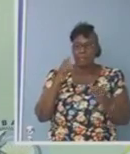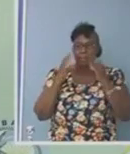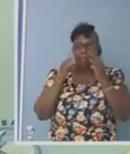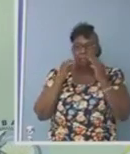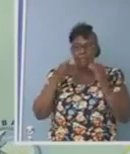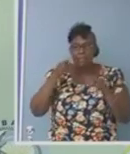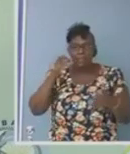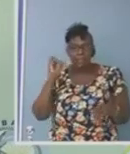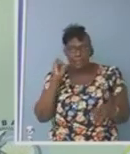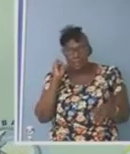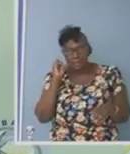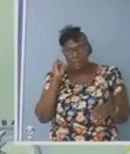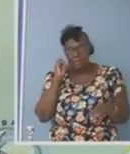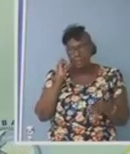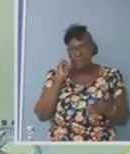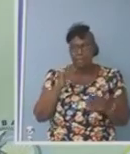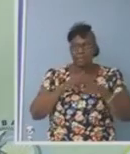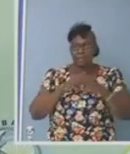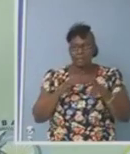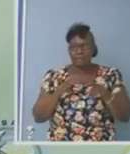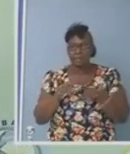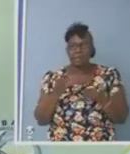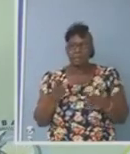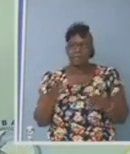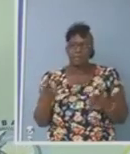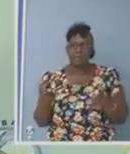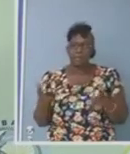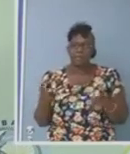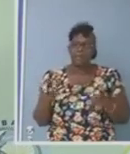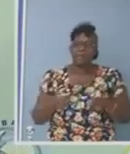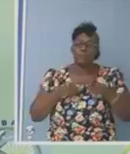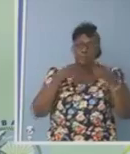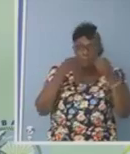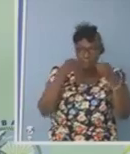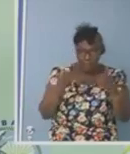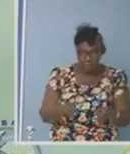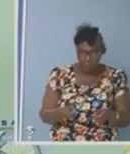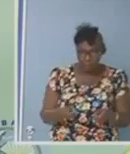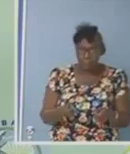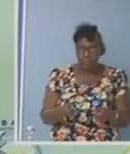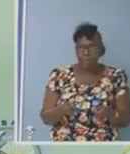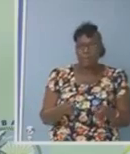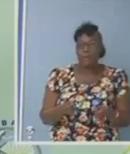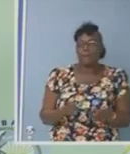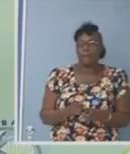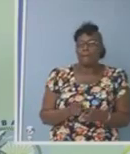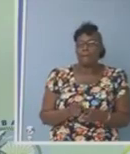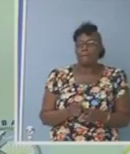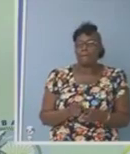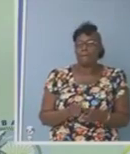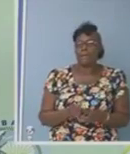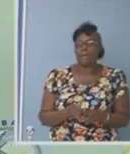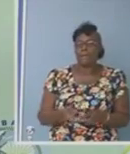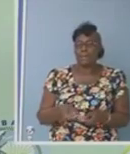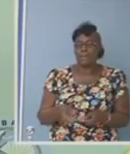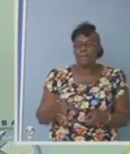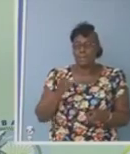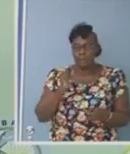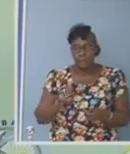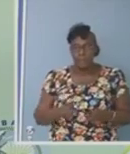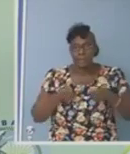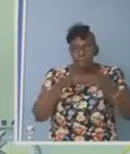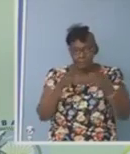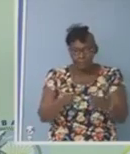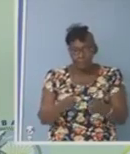several initiatives were outlined, and a stimulus package was announced to treat